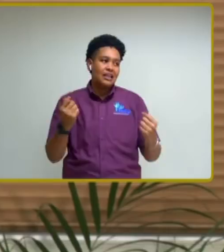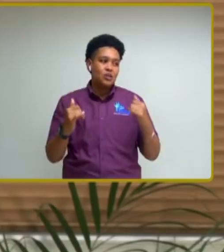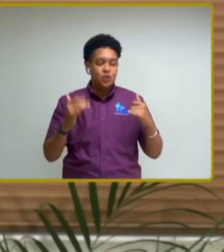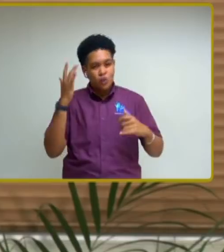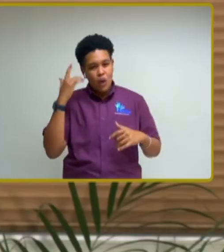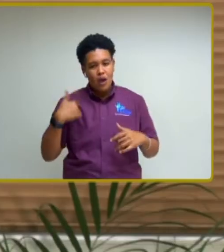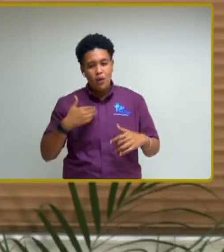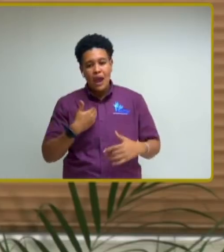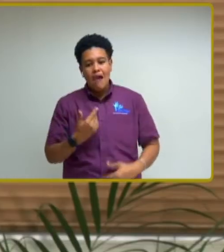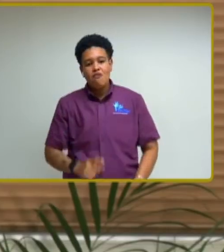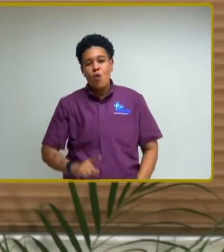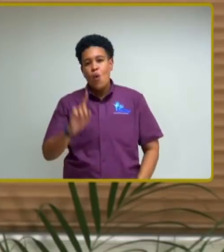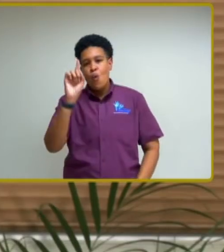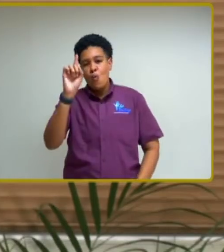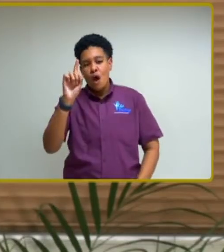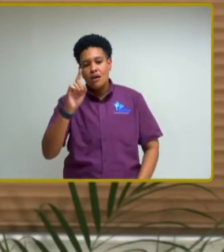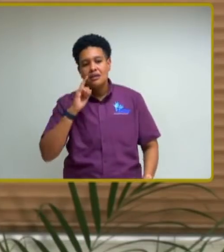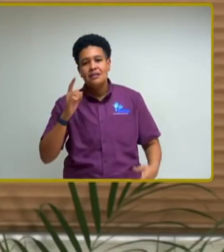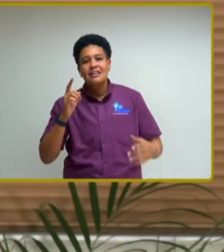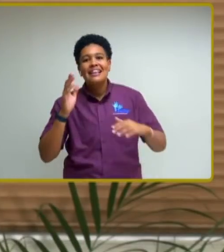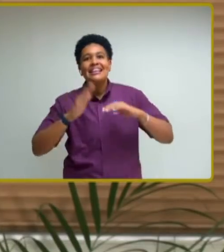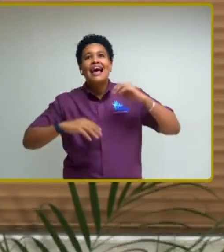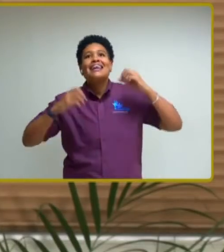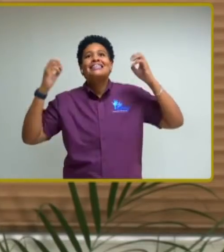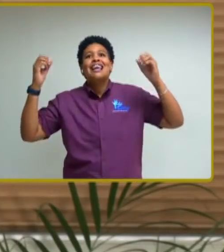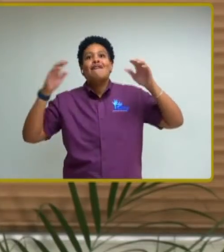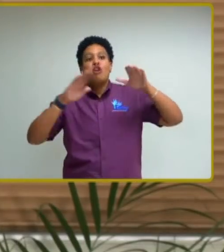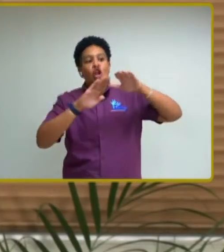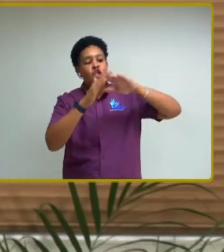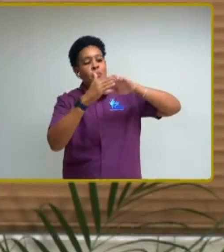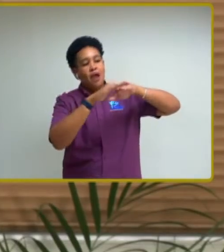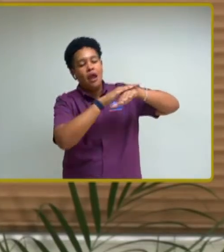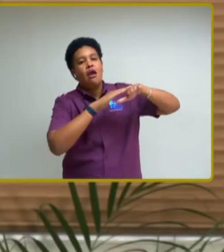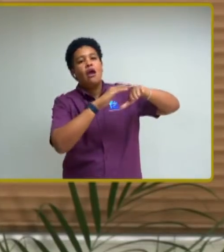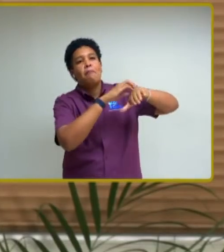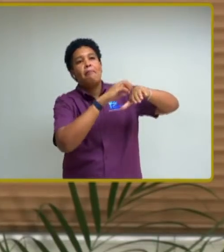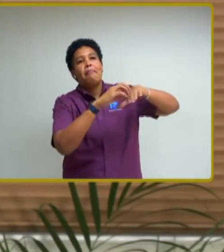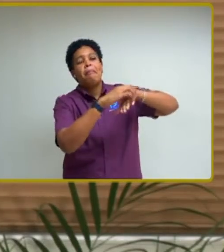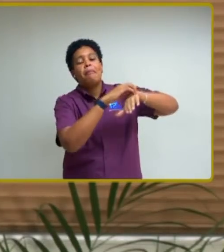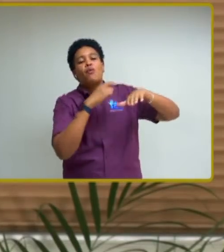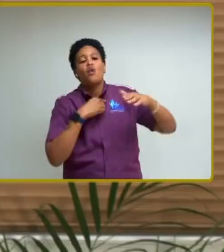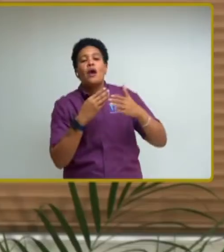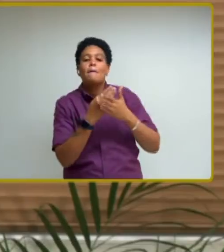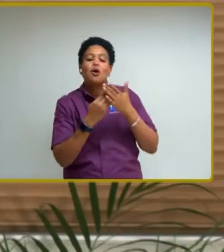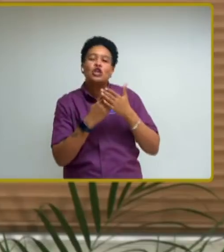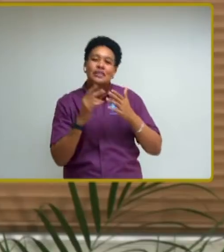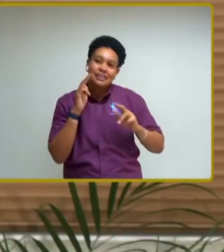we're having one as opposed to several. And we are budgeting, if you